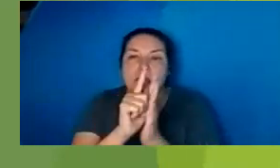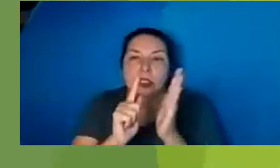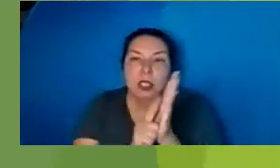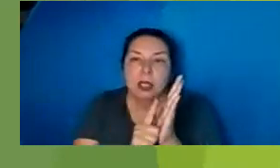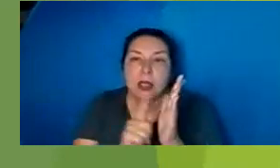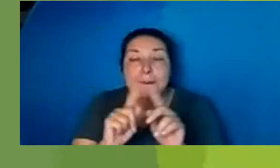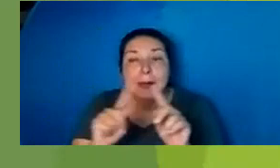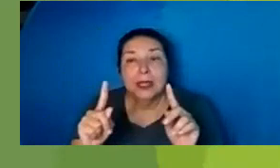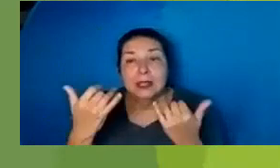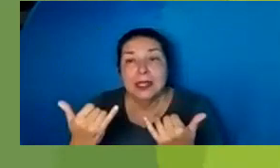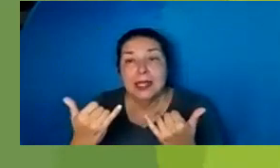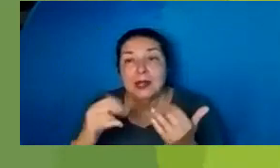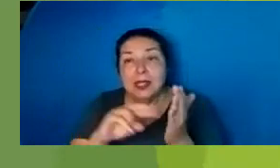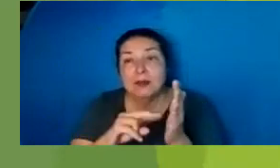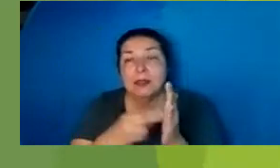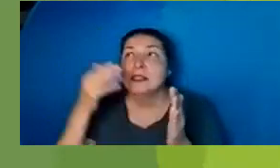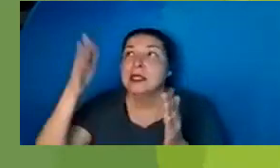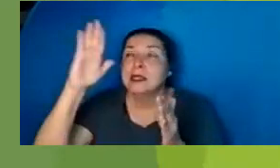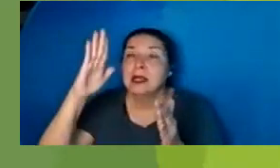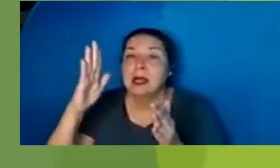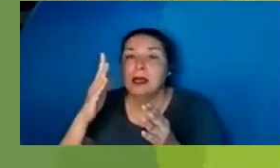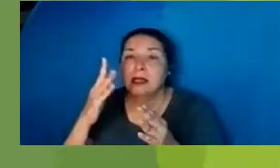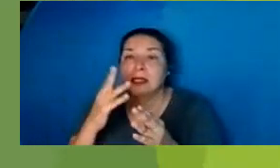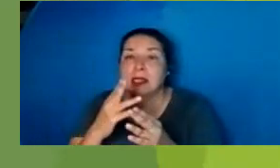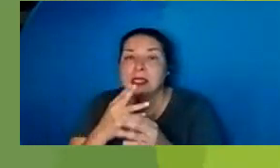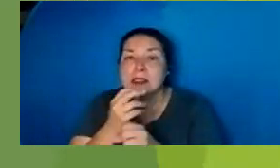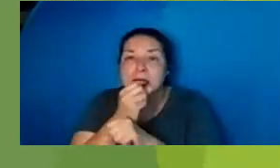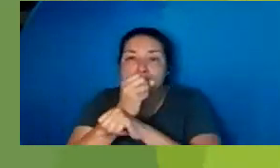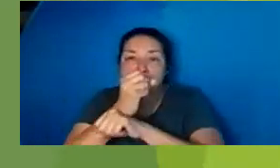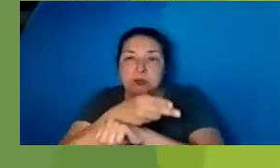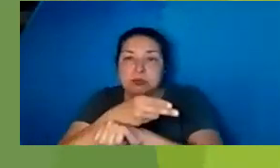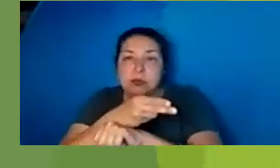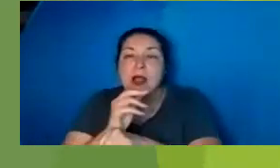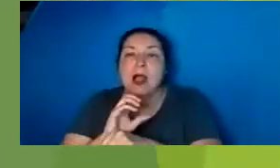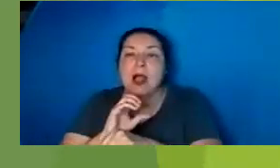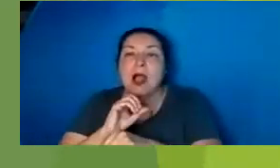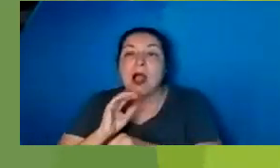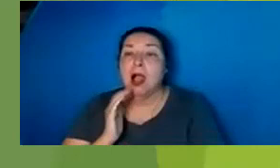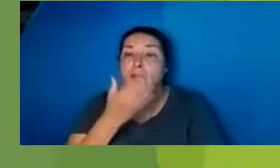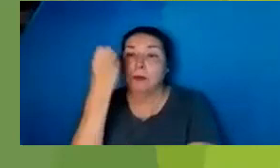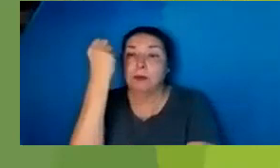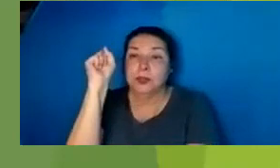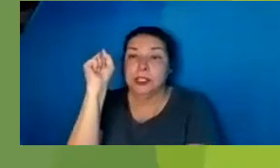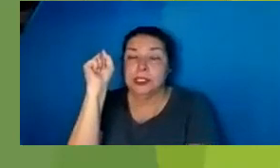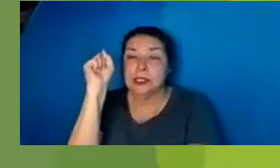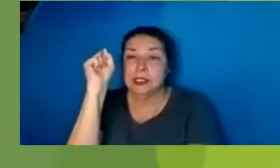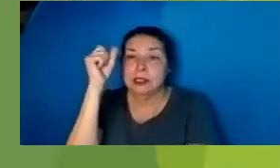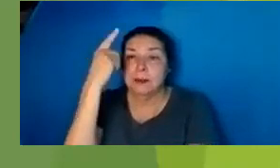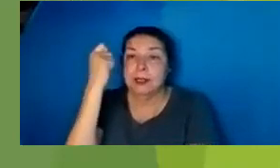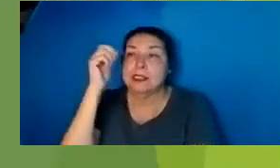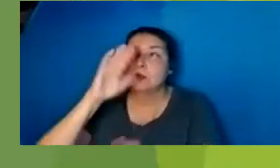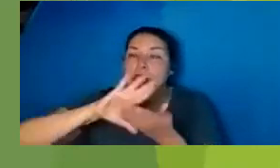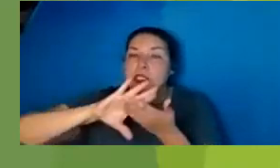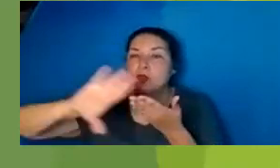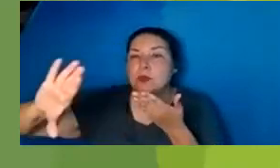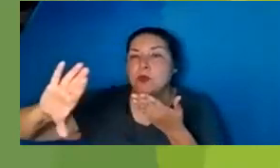means that God is overruling all of our objections, all of our protests. He has taken away our false